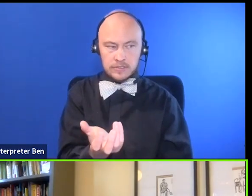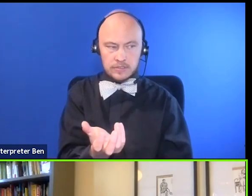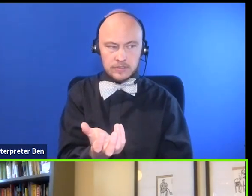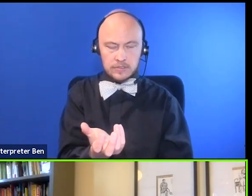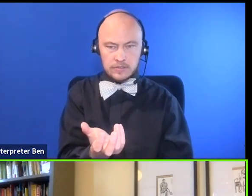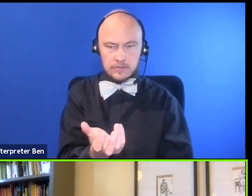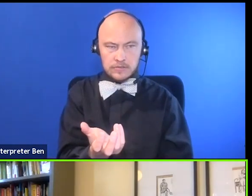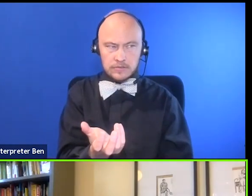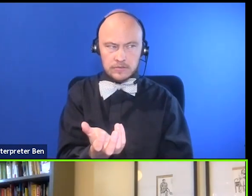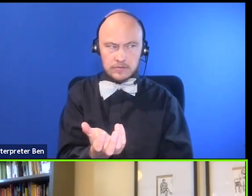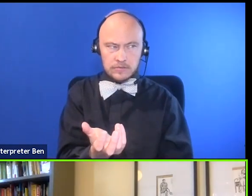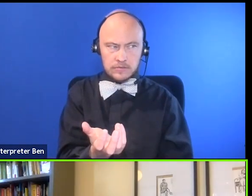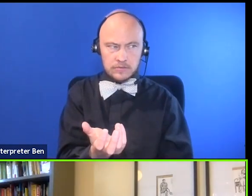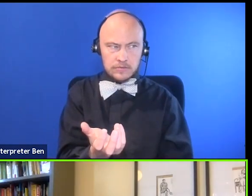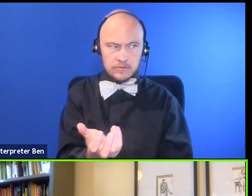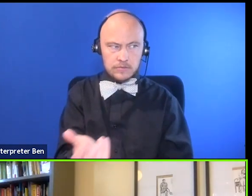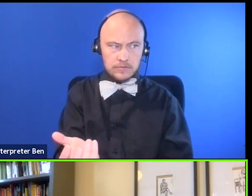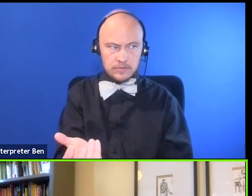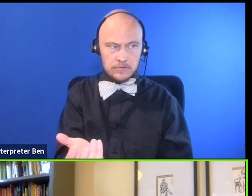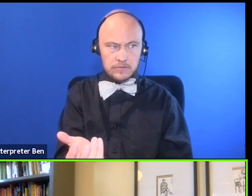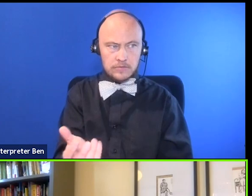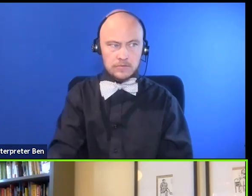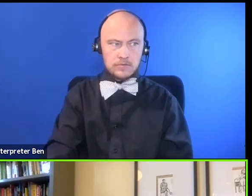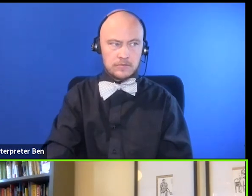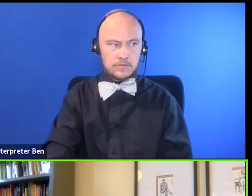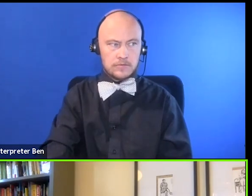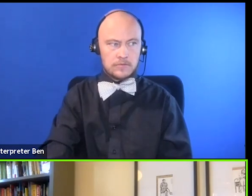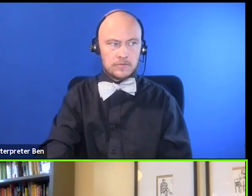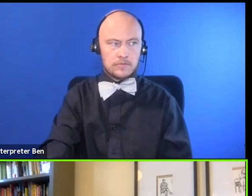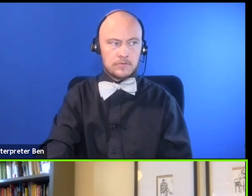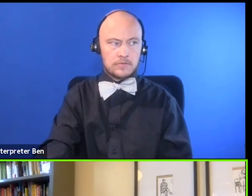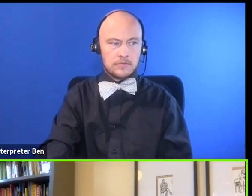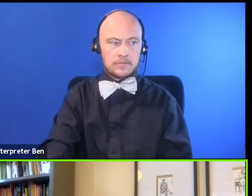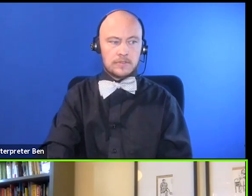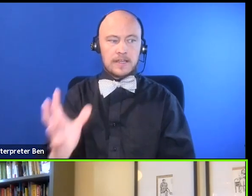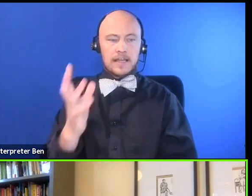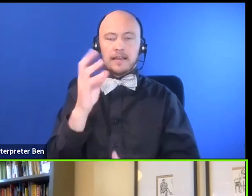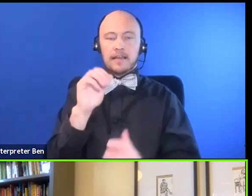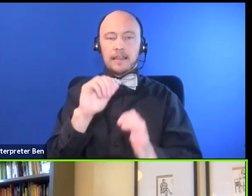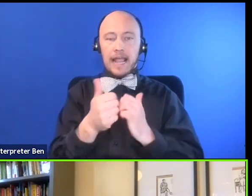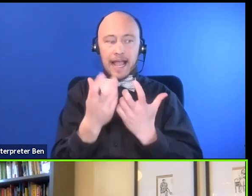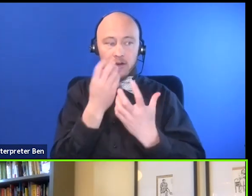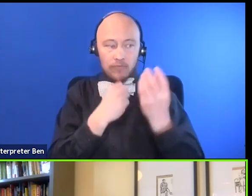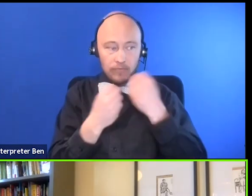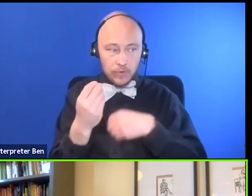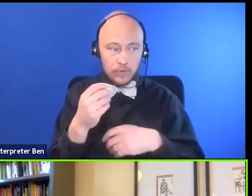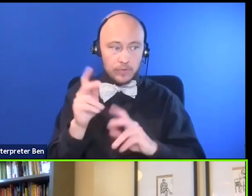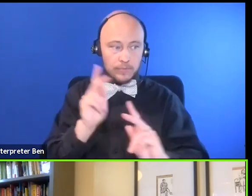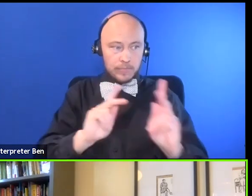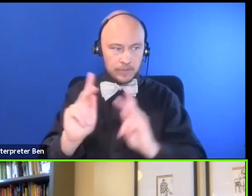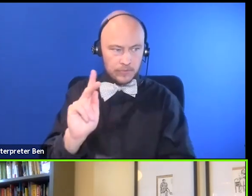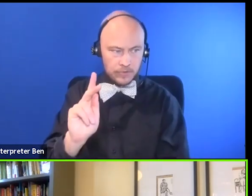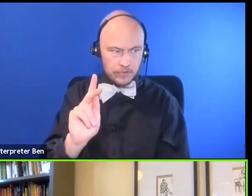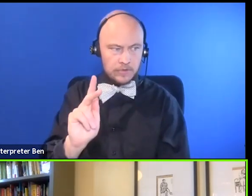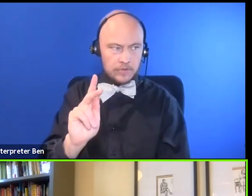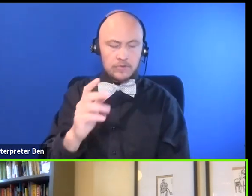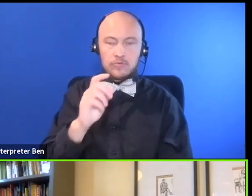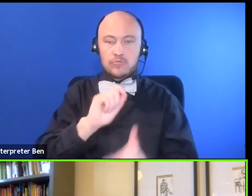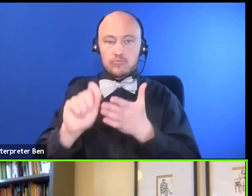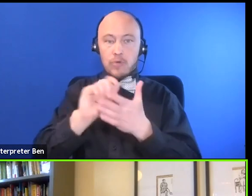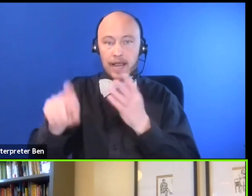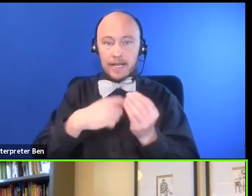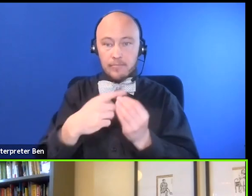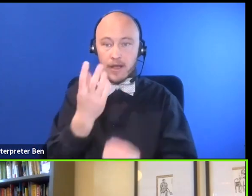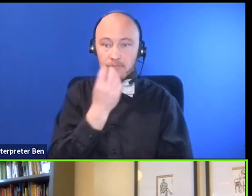that how food and folks who write about food,